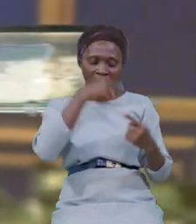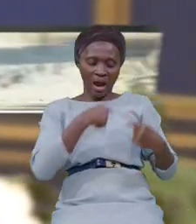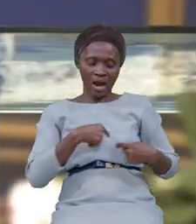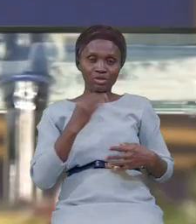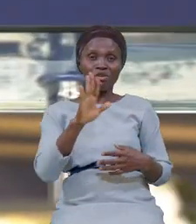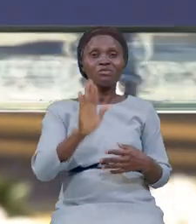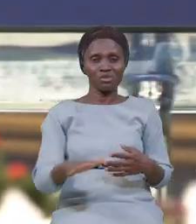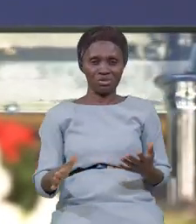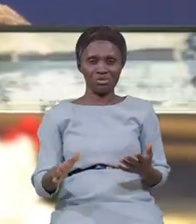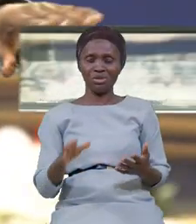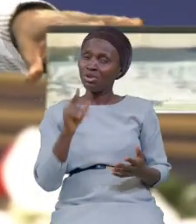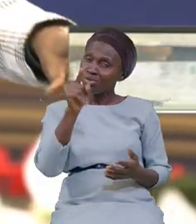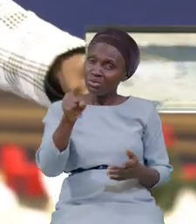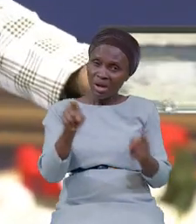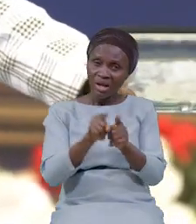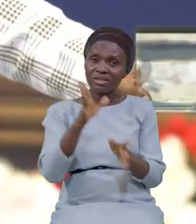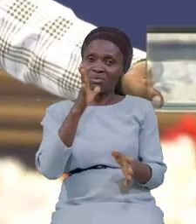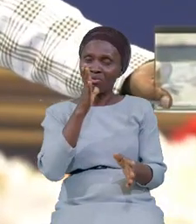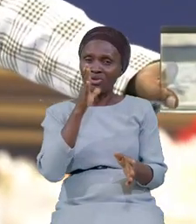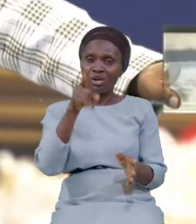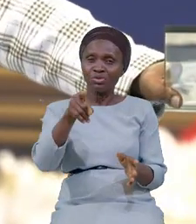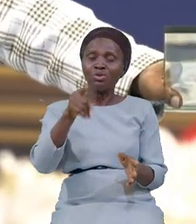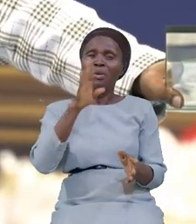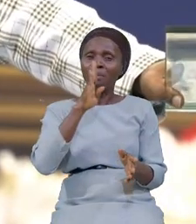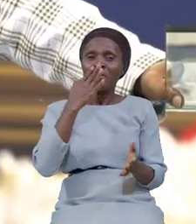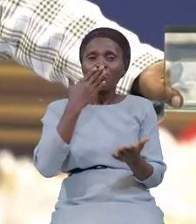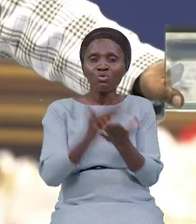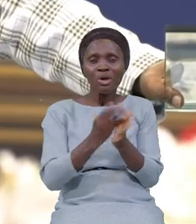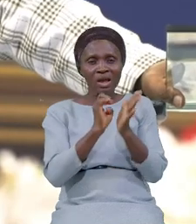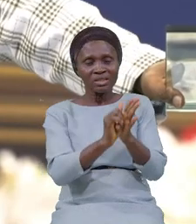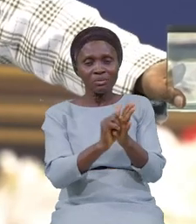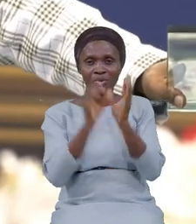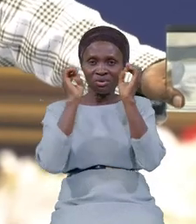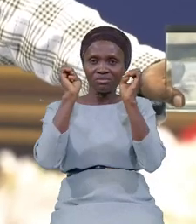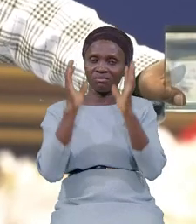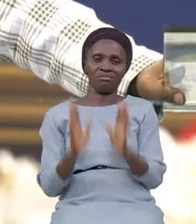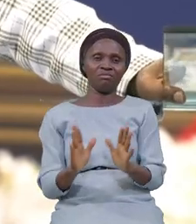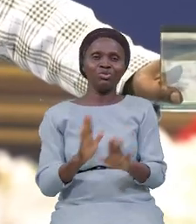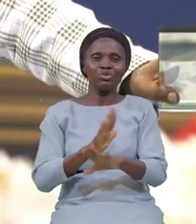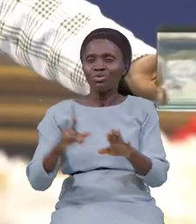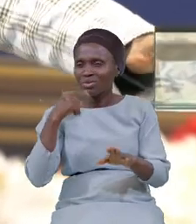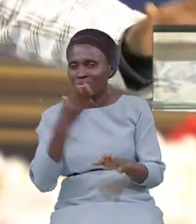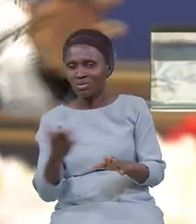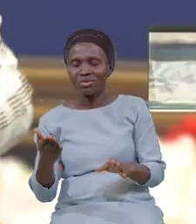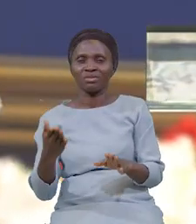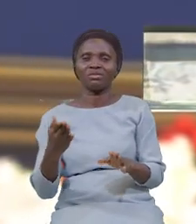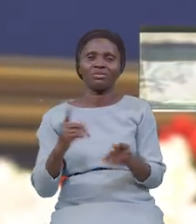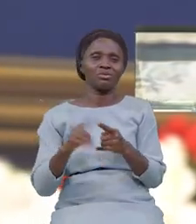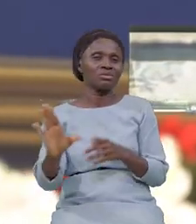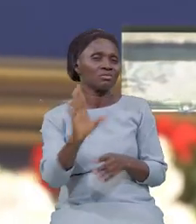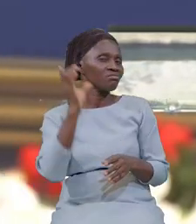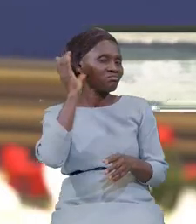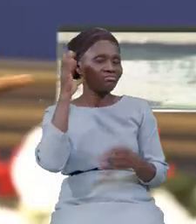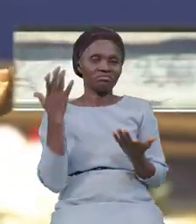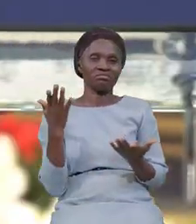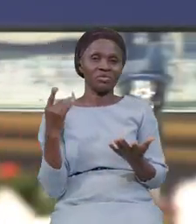an exemplary educator. After all, when our teachers come to class when we are in the primary